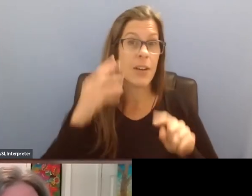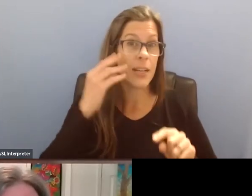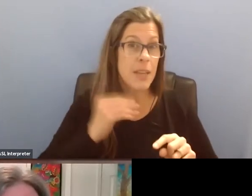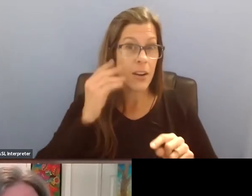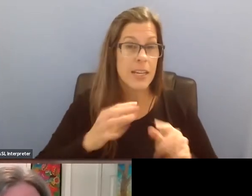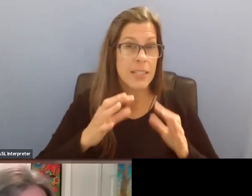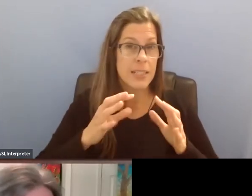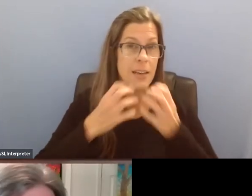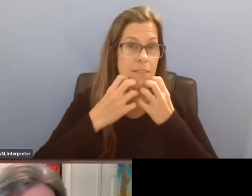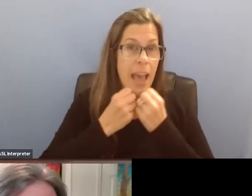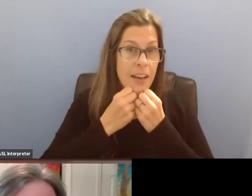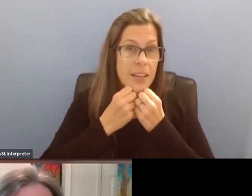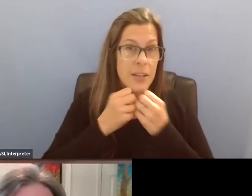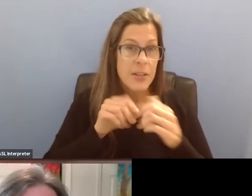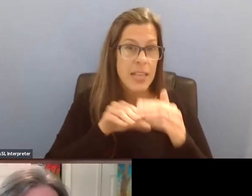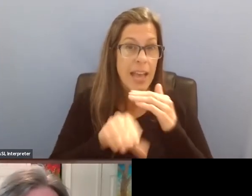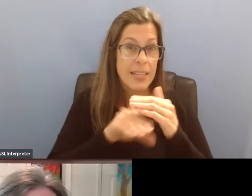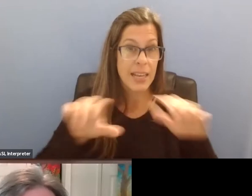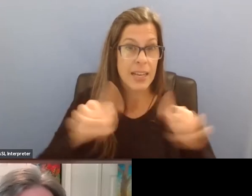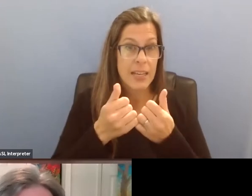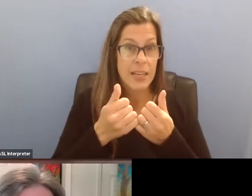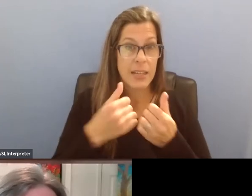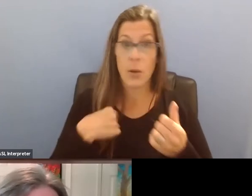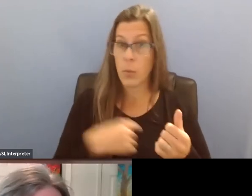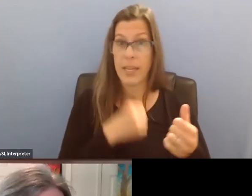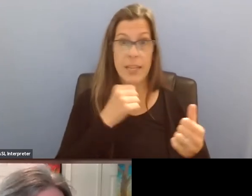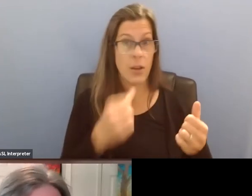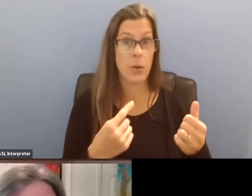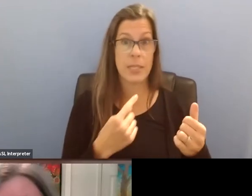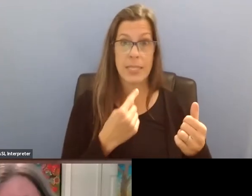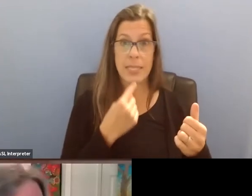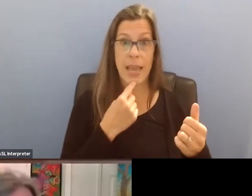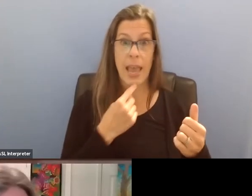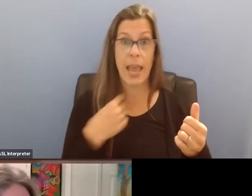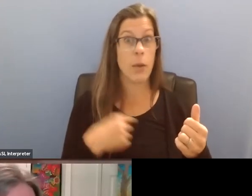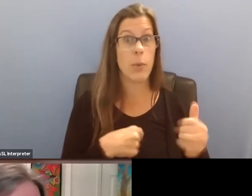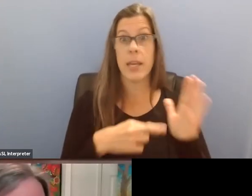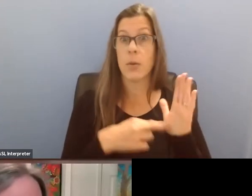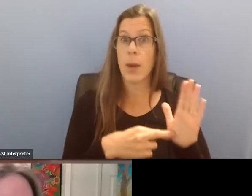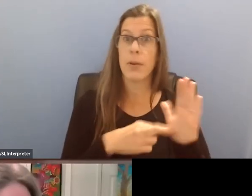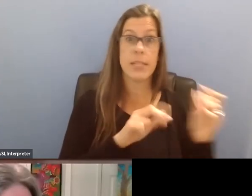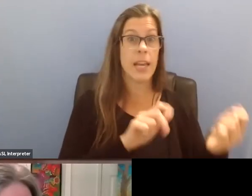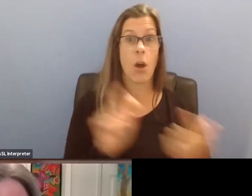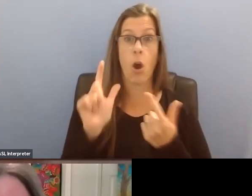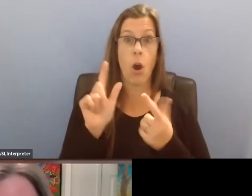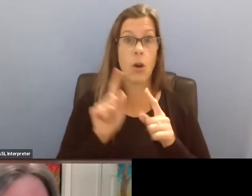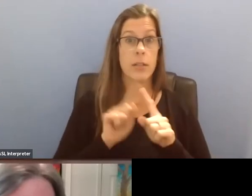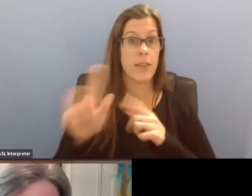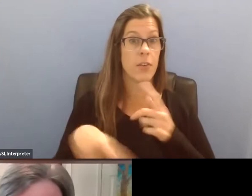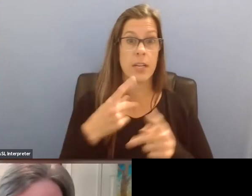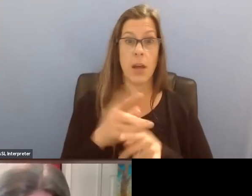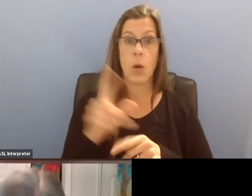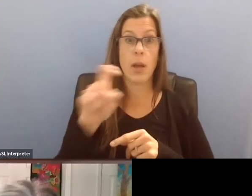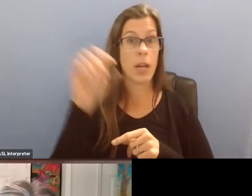access challenges, but we don't make any claim that this is representative of every kind of birder or even every kind of birder with access